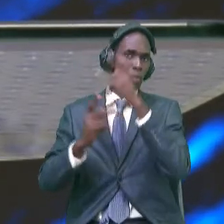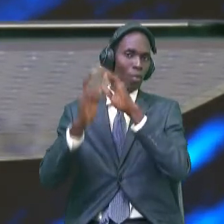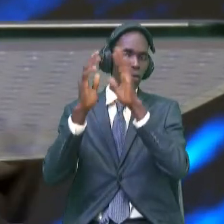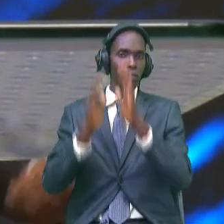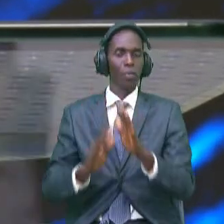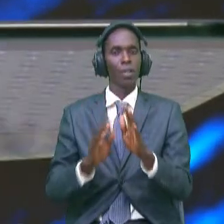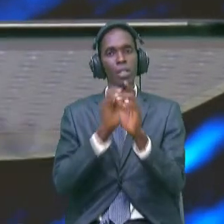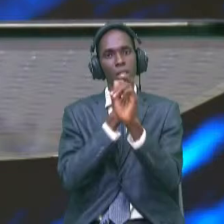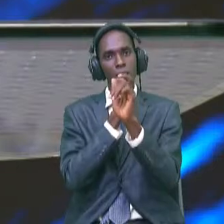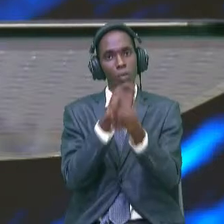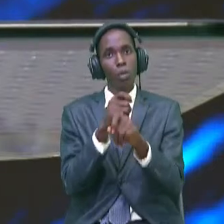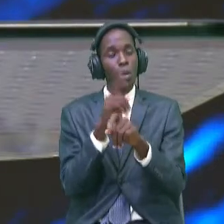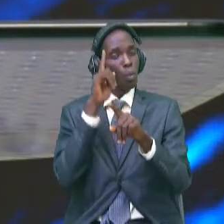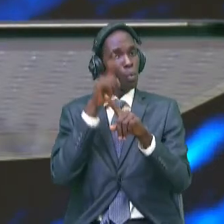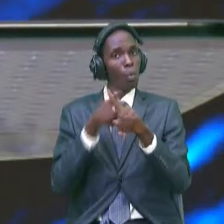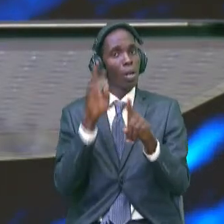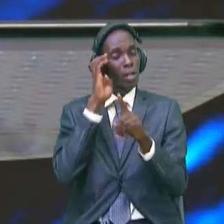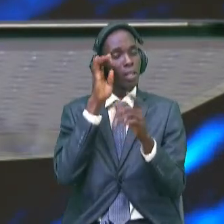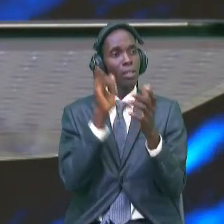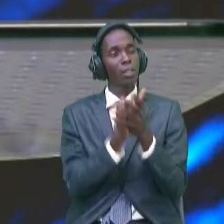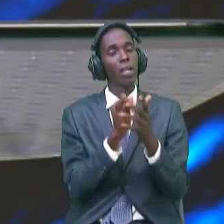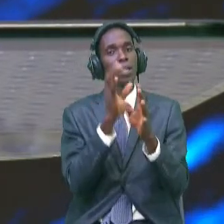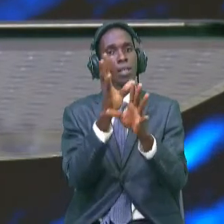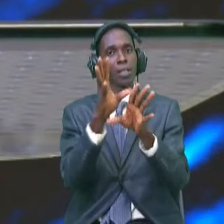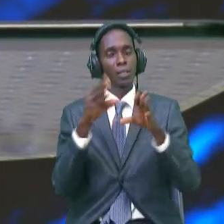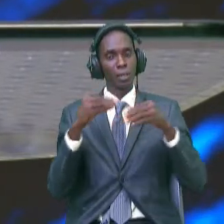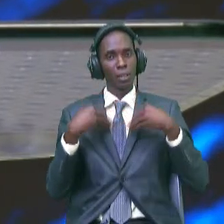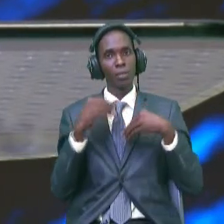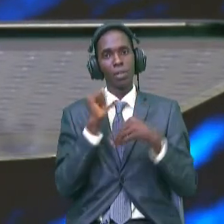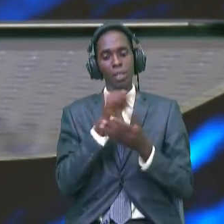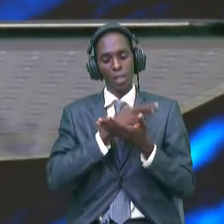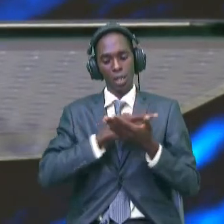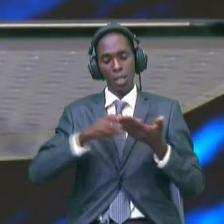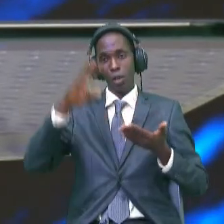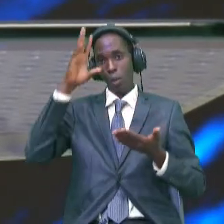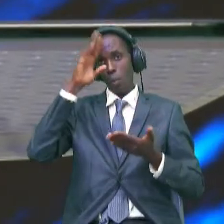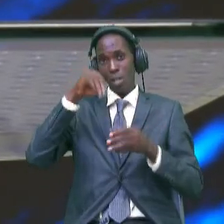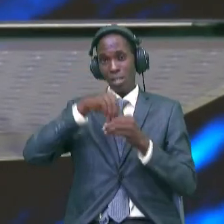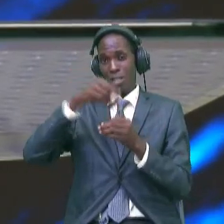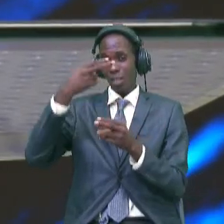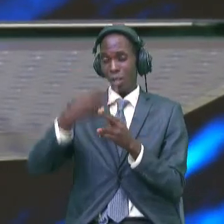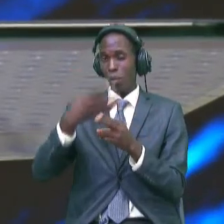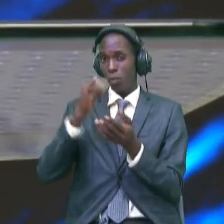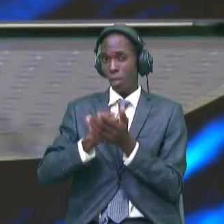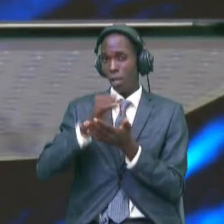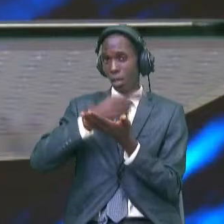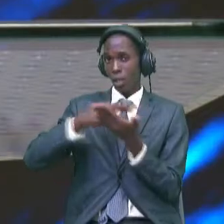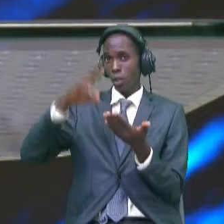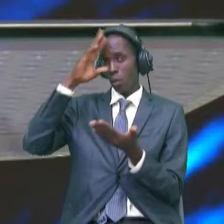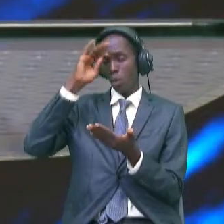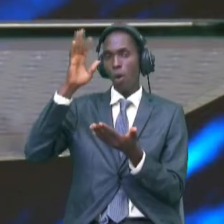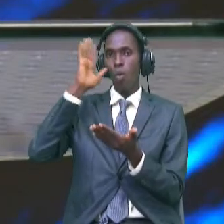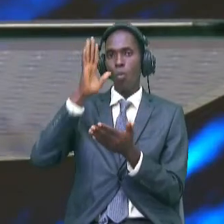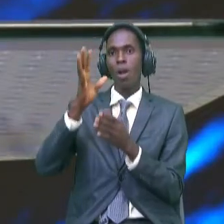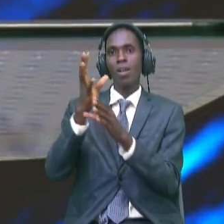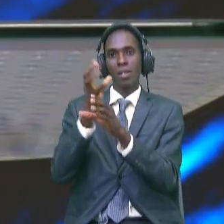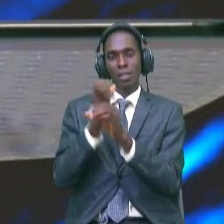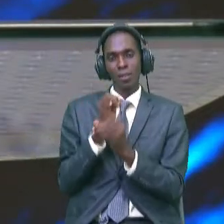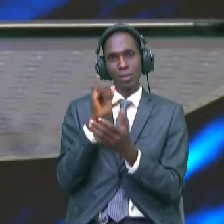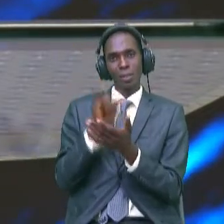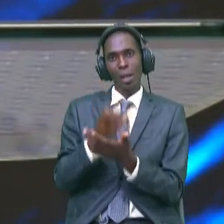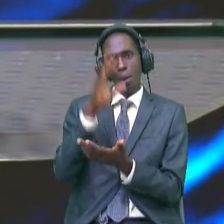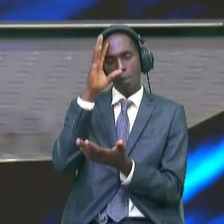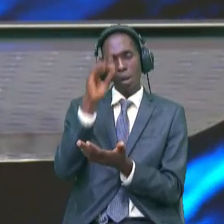a righteous man in the name of a righteous man shall receive a righteous man's